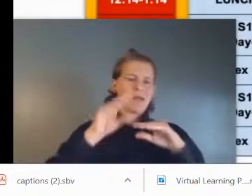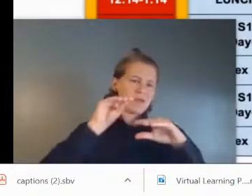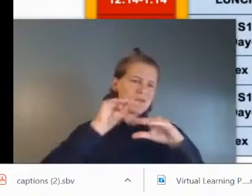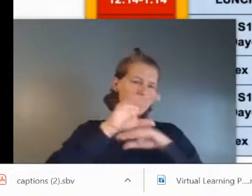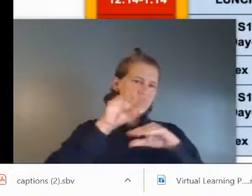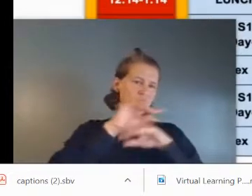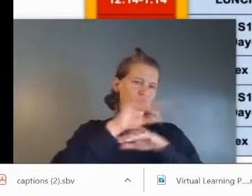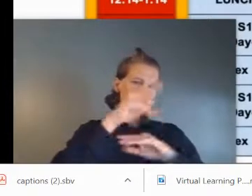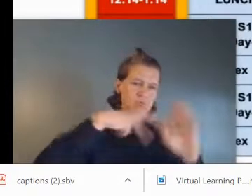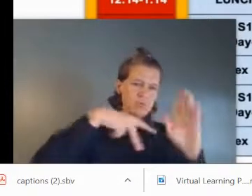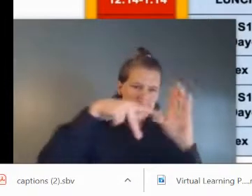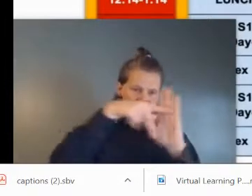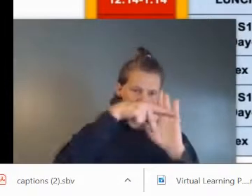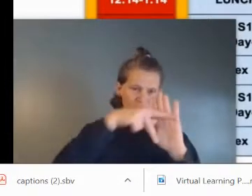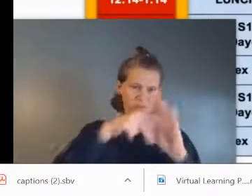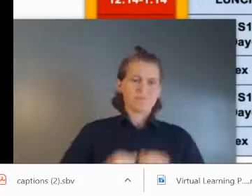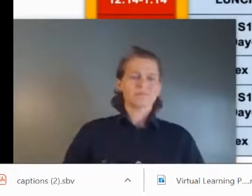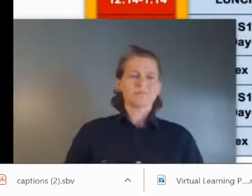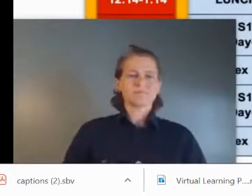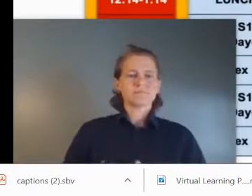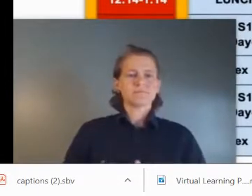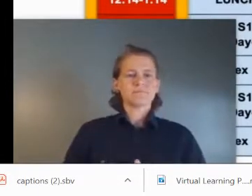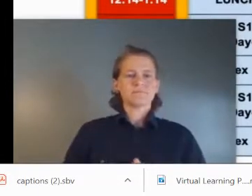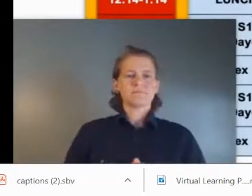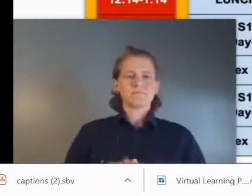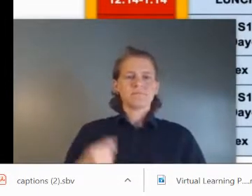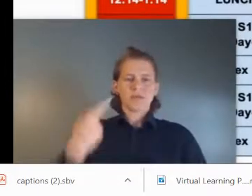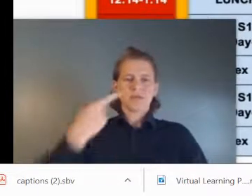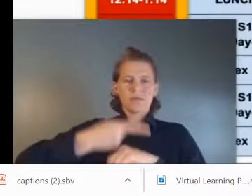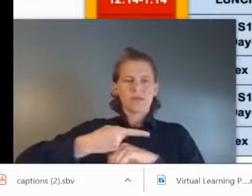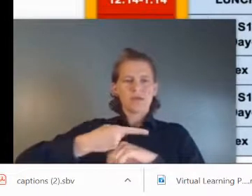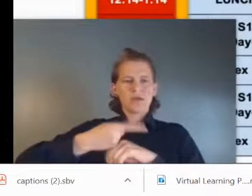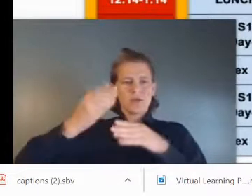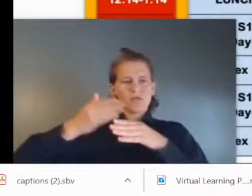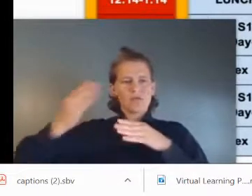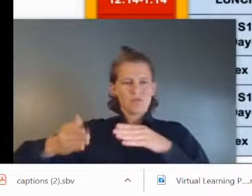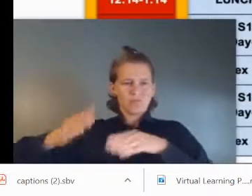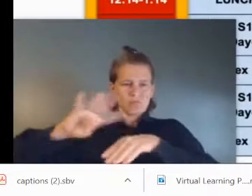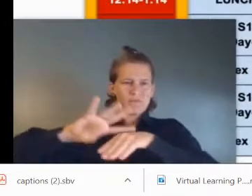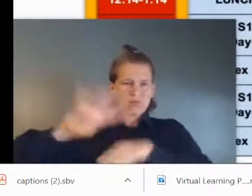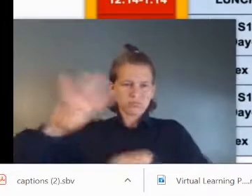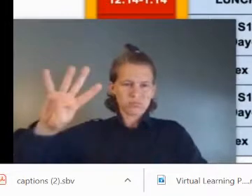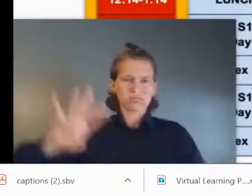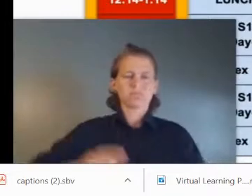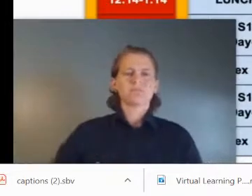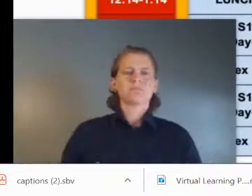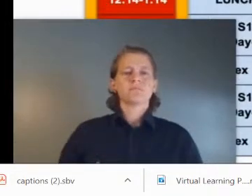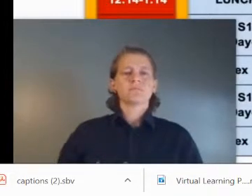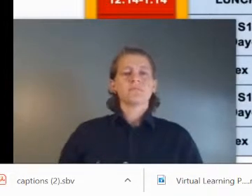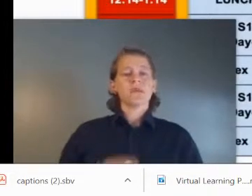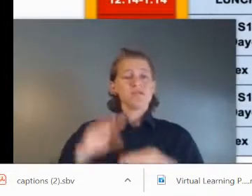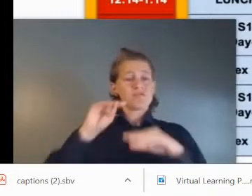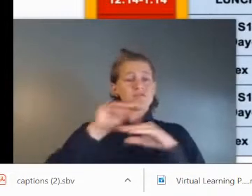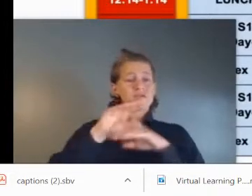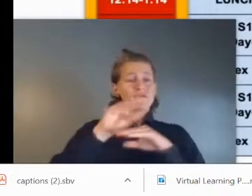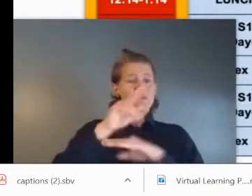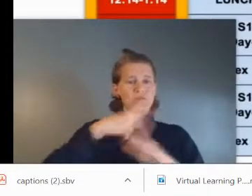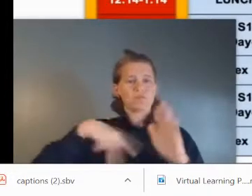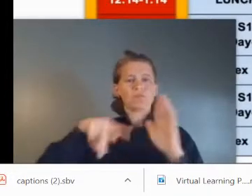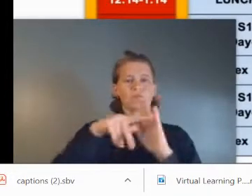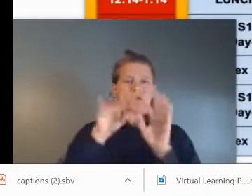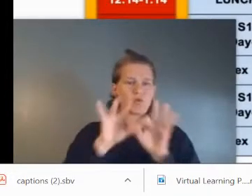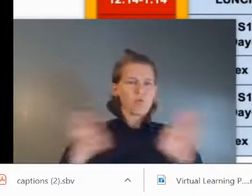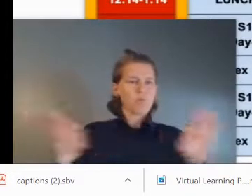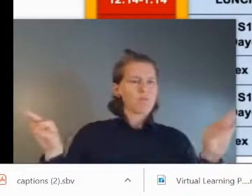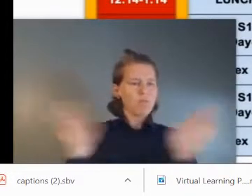periods and conclude the day by 4 p.m. The daily advisory period at the start of the school year is critical to helping students learn the